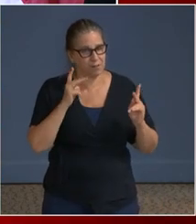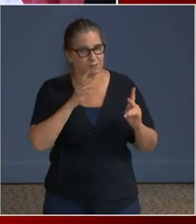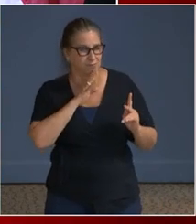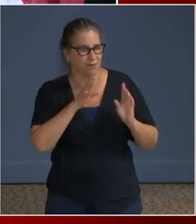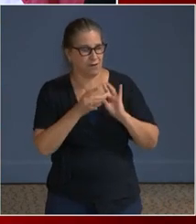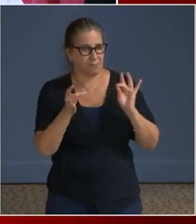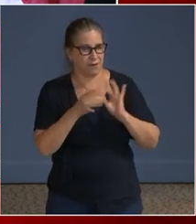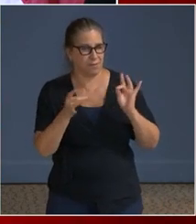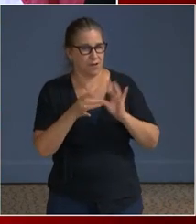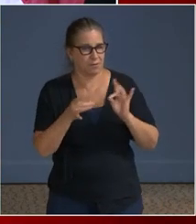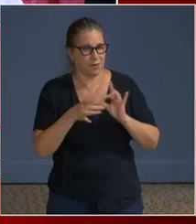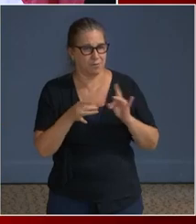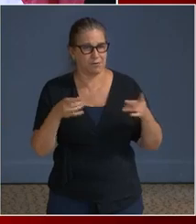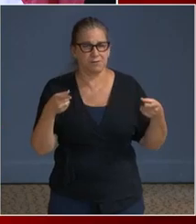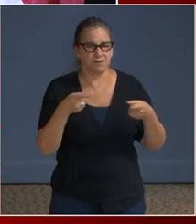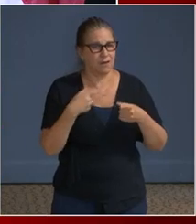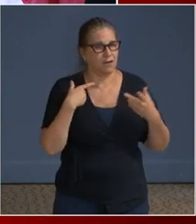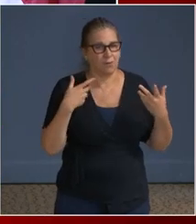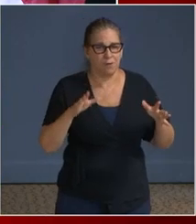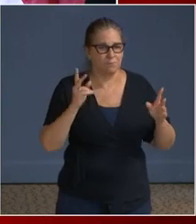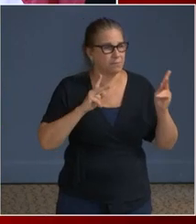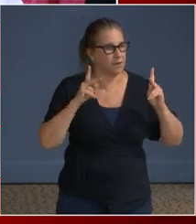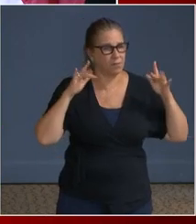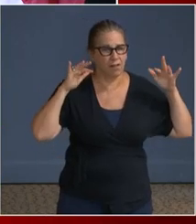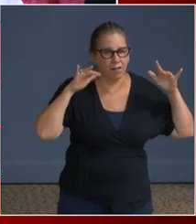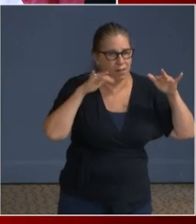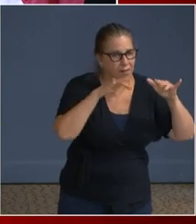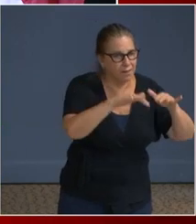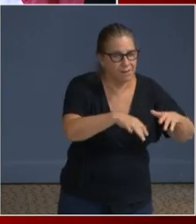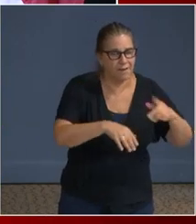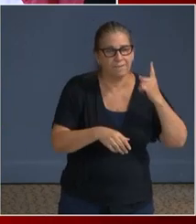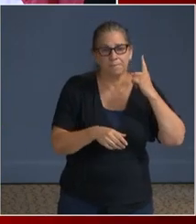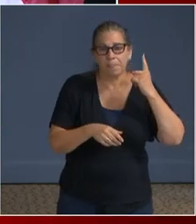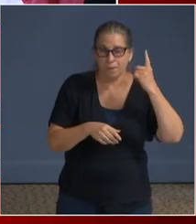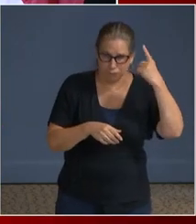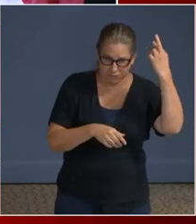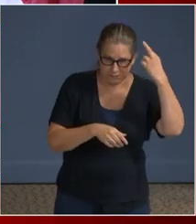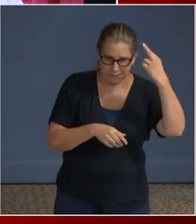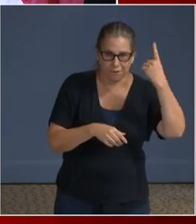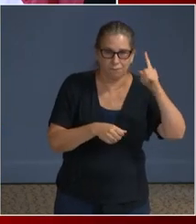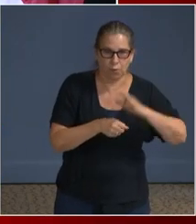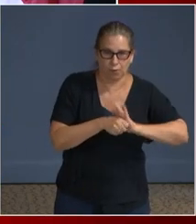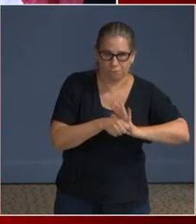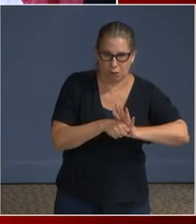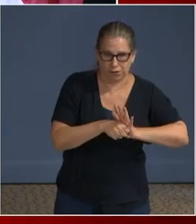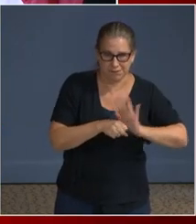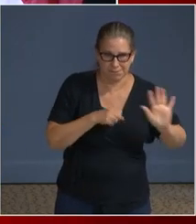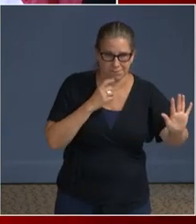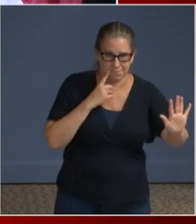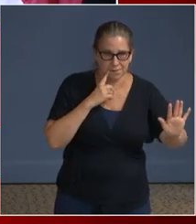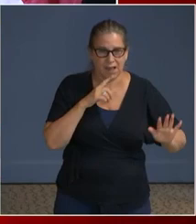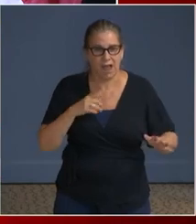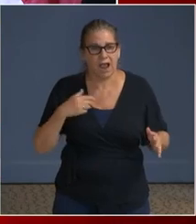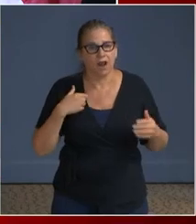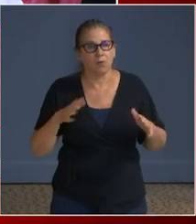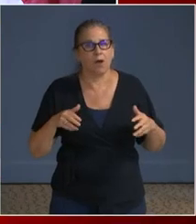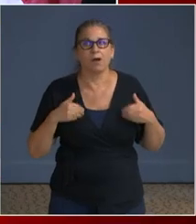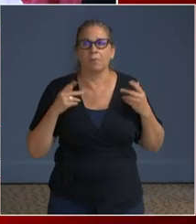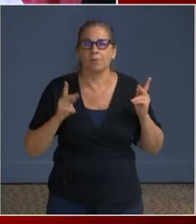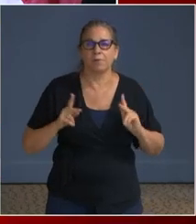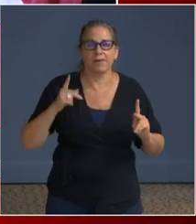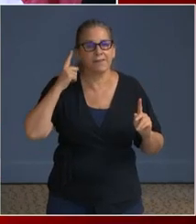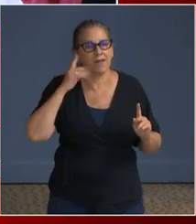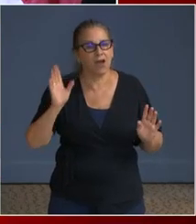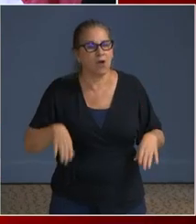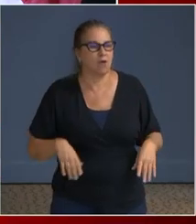We don't want people gathering for COVID, certainly, but we also don't want a young person to think it's okay to go to a block